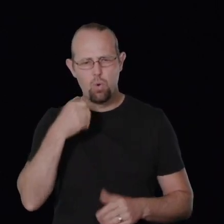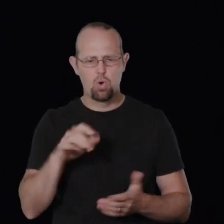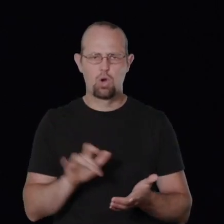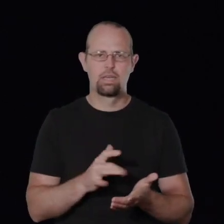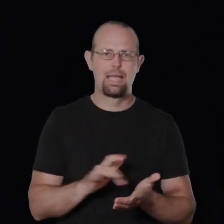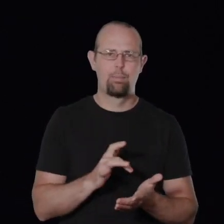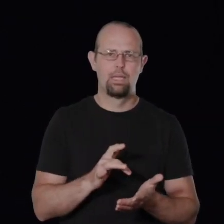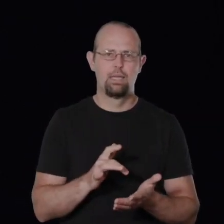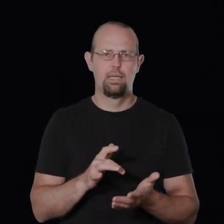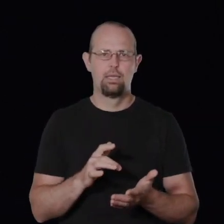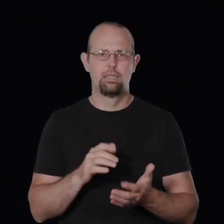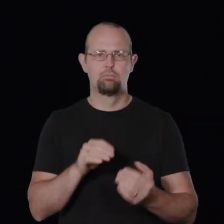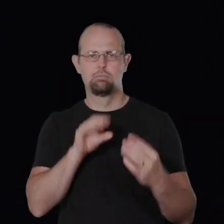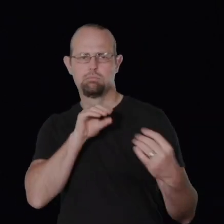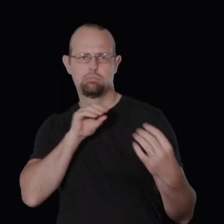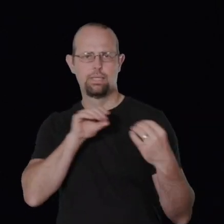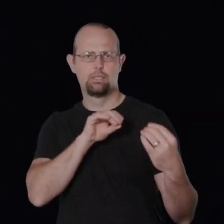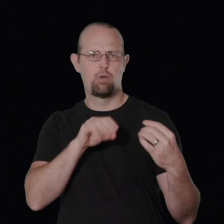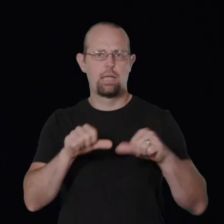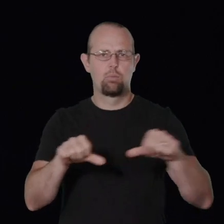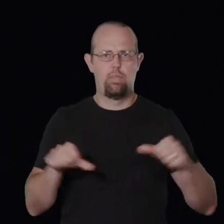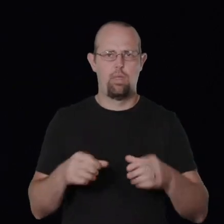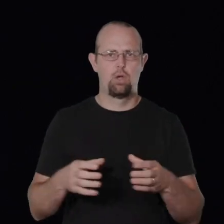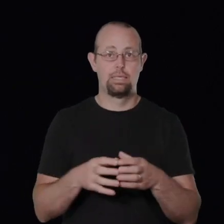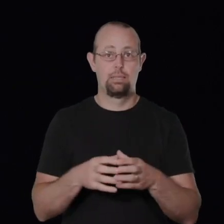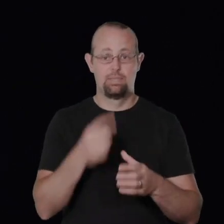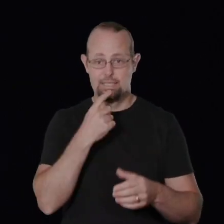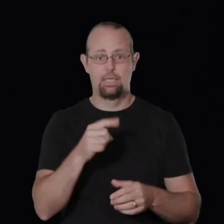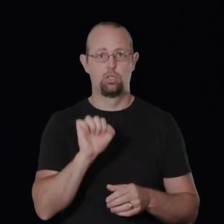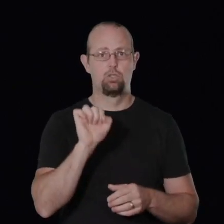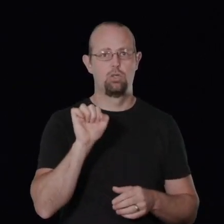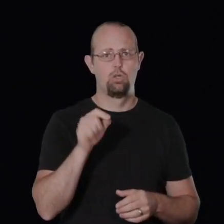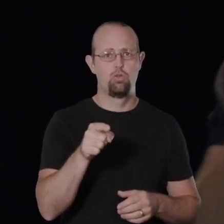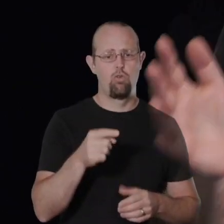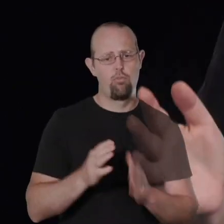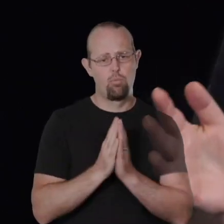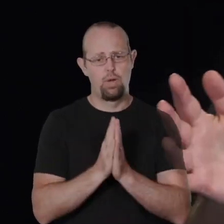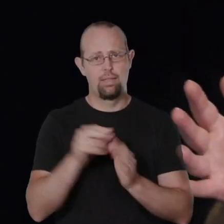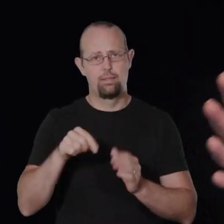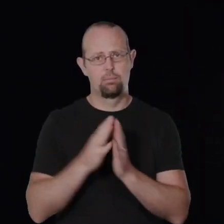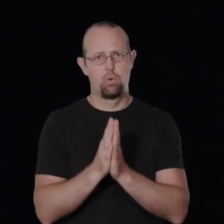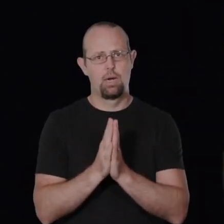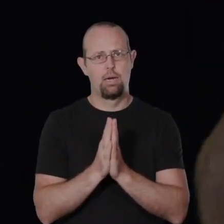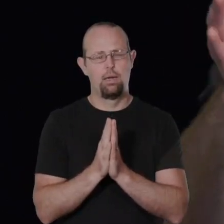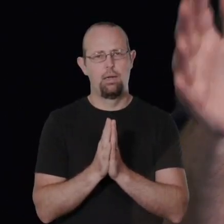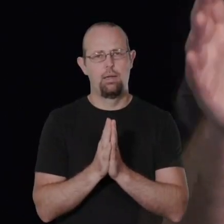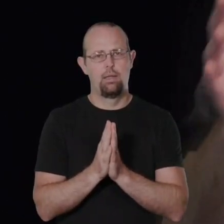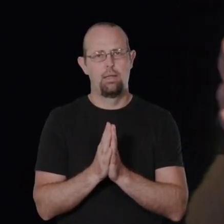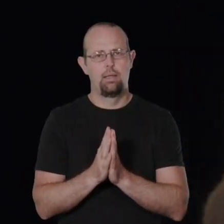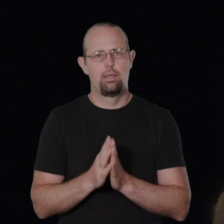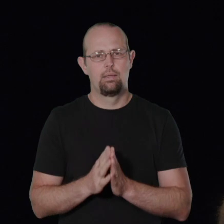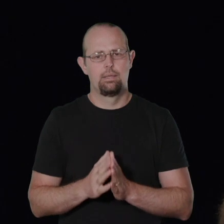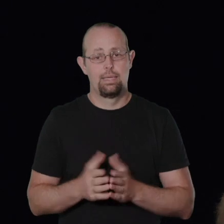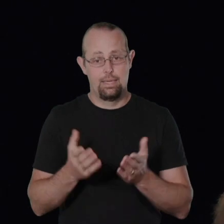that you can interact with our team and let us know that you've prayed this prayer. Here's the prayer. Everybody say